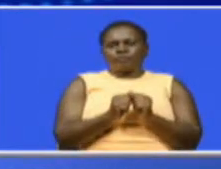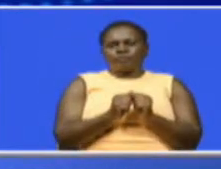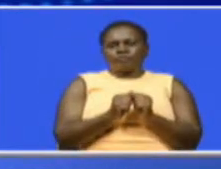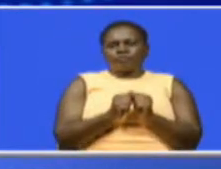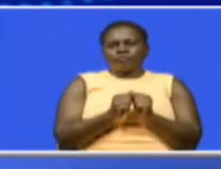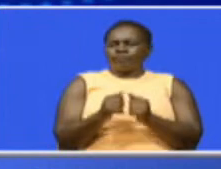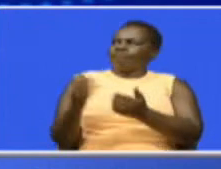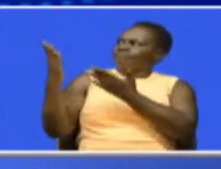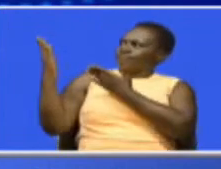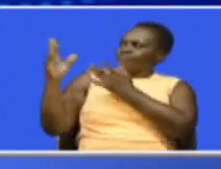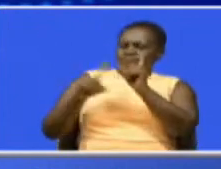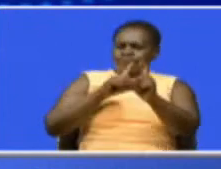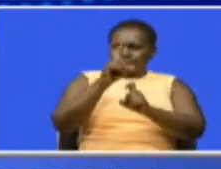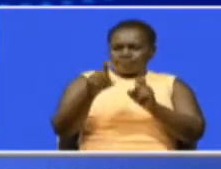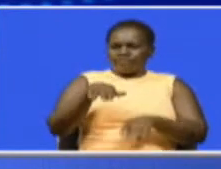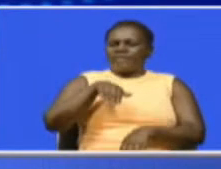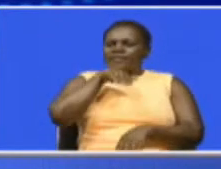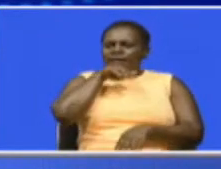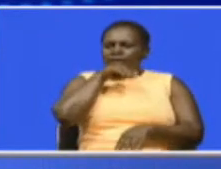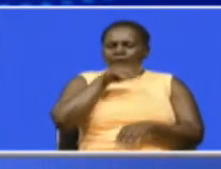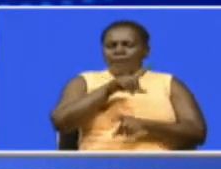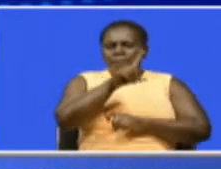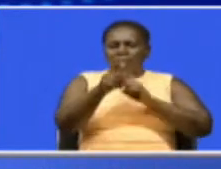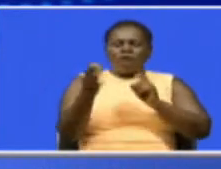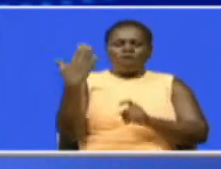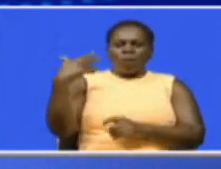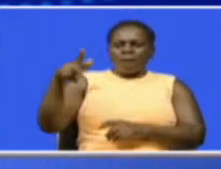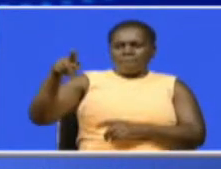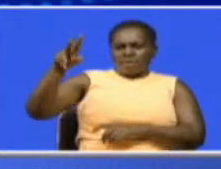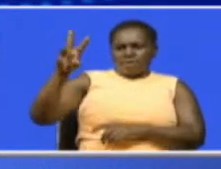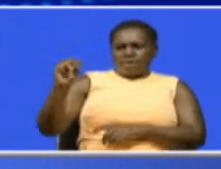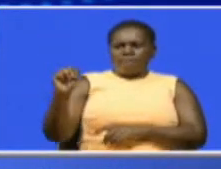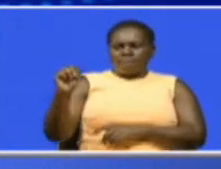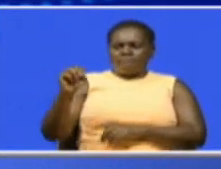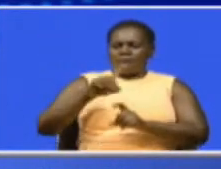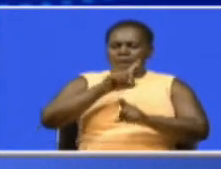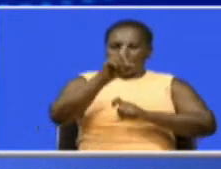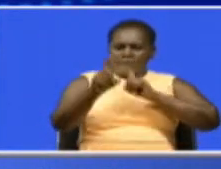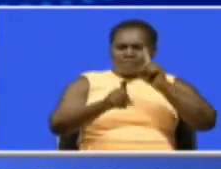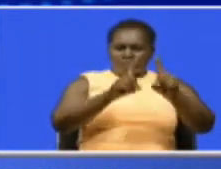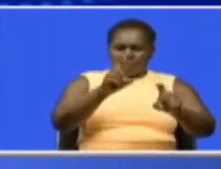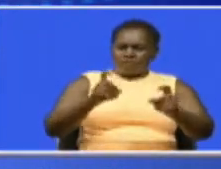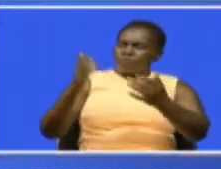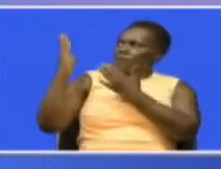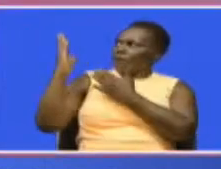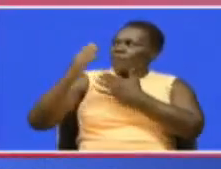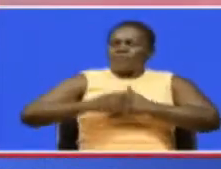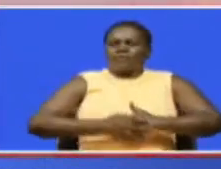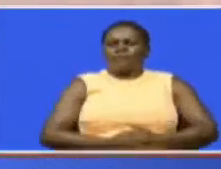now is that interview with ODM leader and former Prime Minister Raila Amolo Odinga.